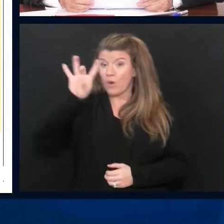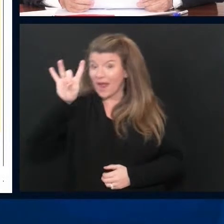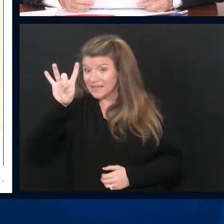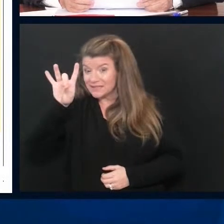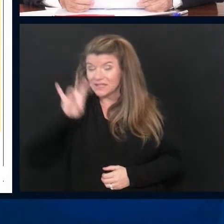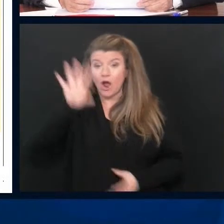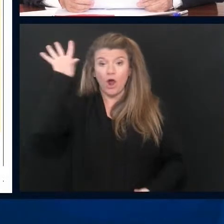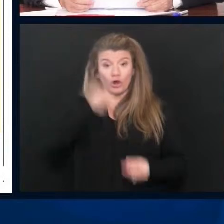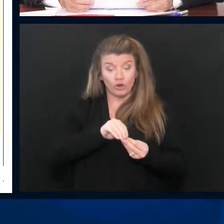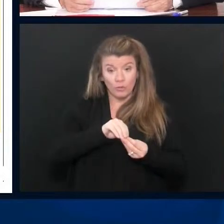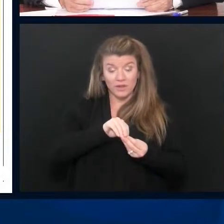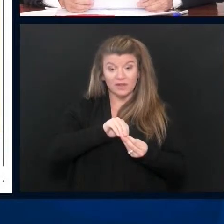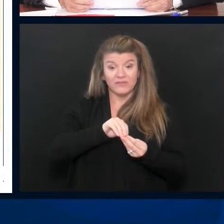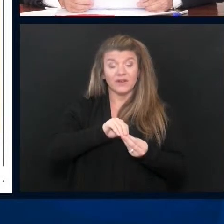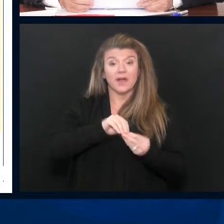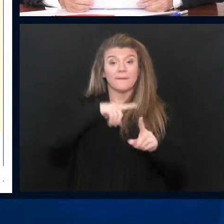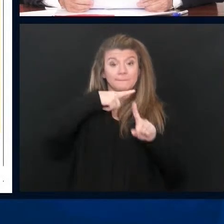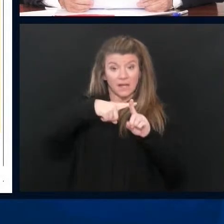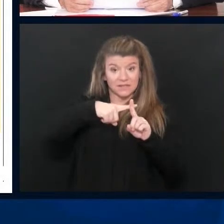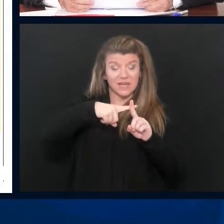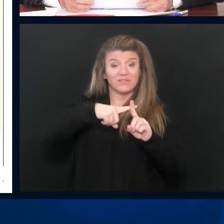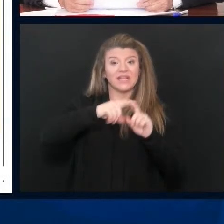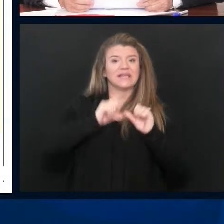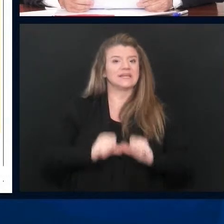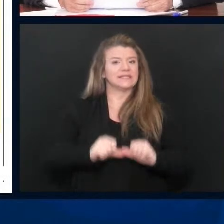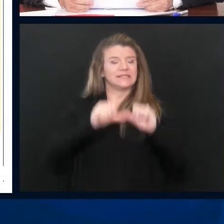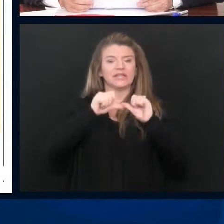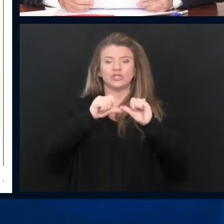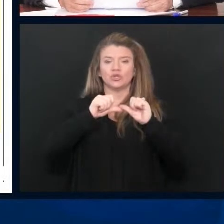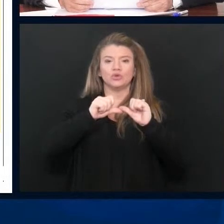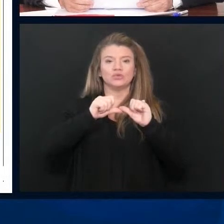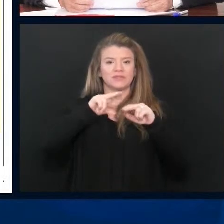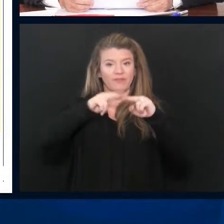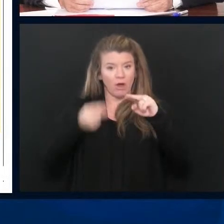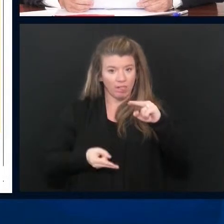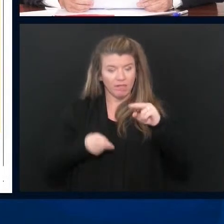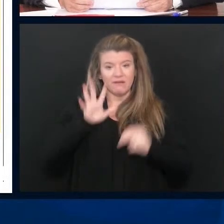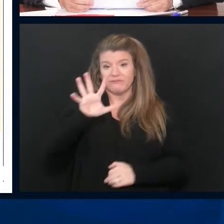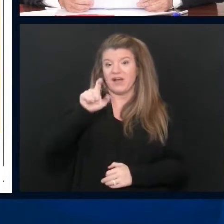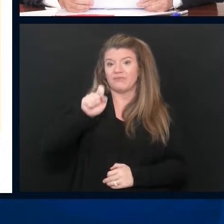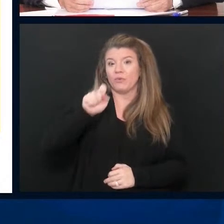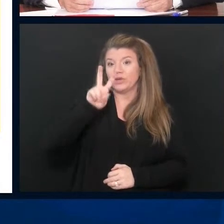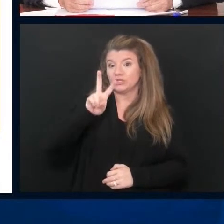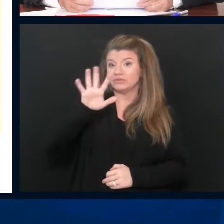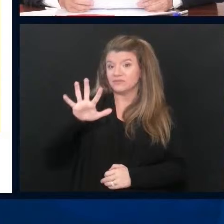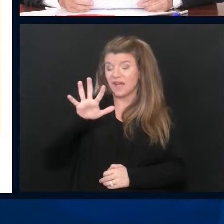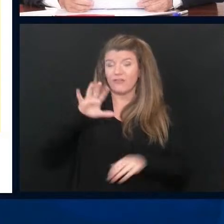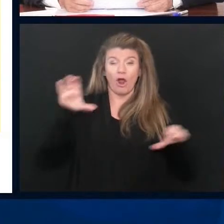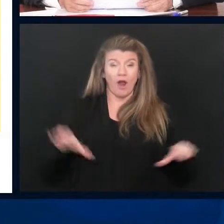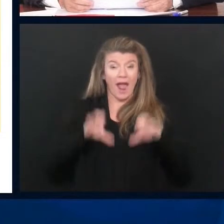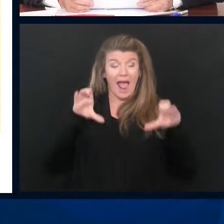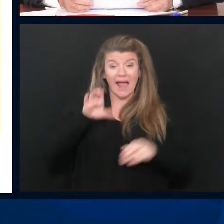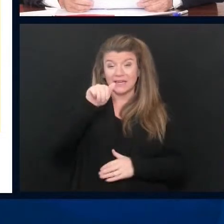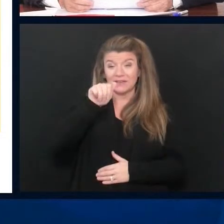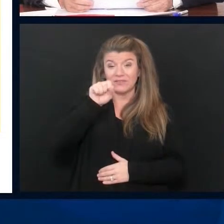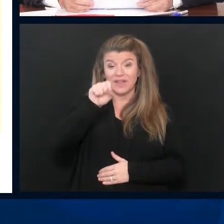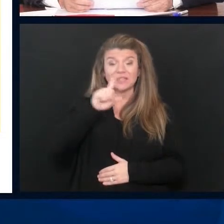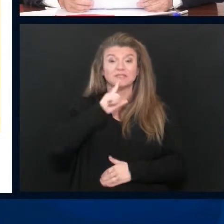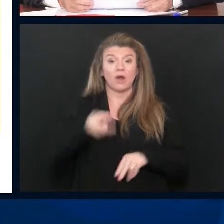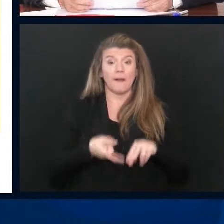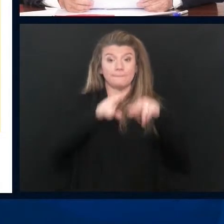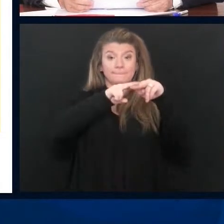Our cumulative positivity continues to fall. It's at 5.25. Our active cases are